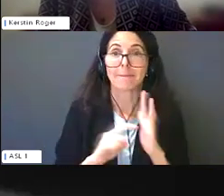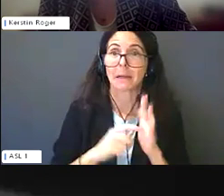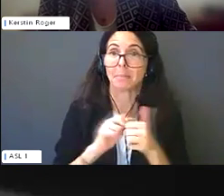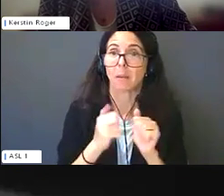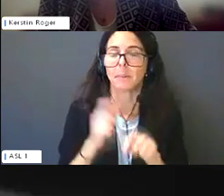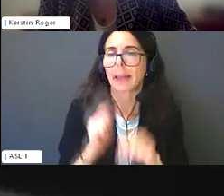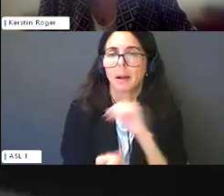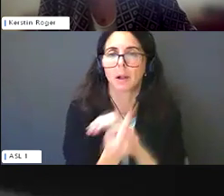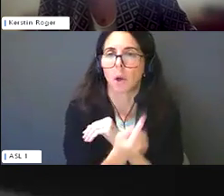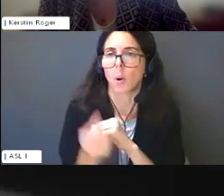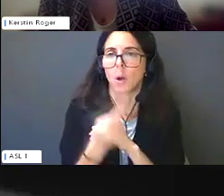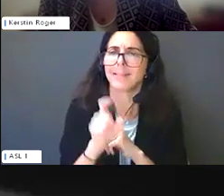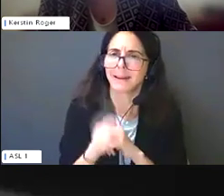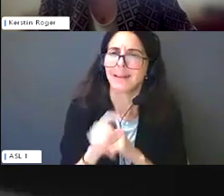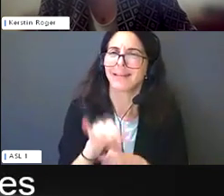trusting relationship.